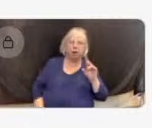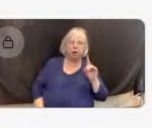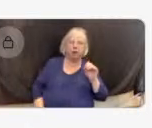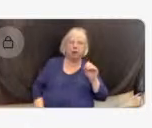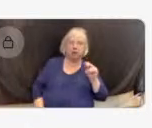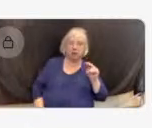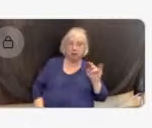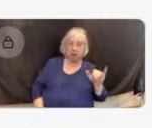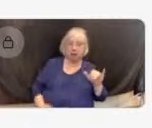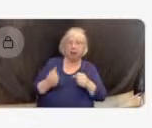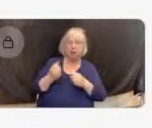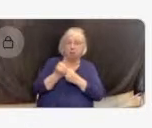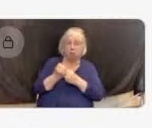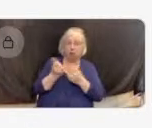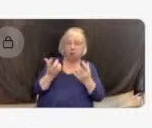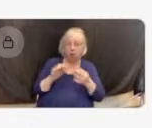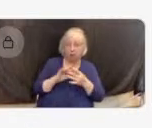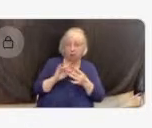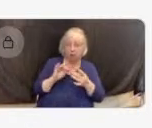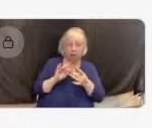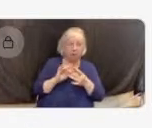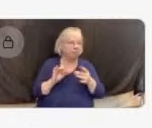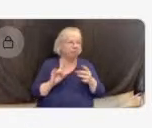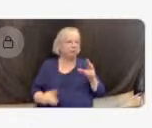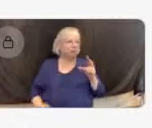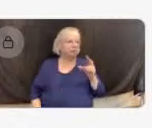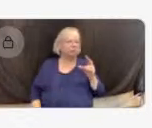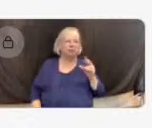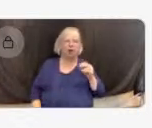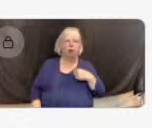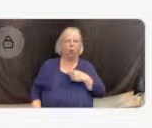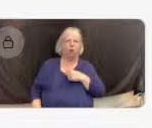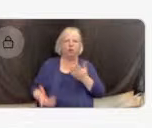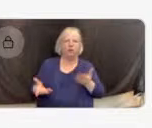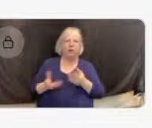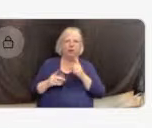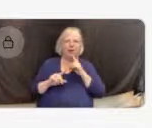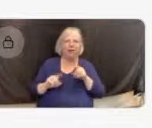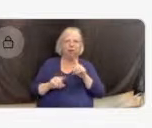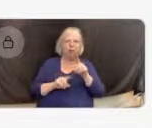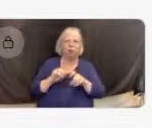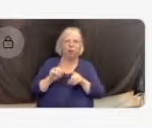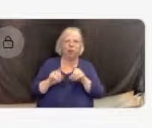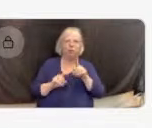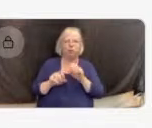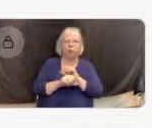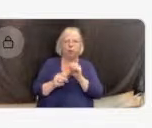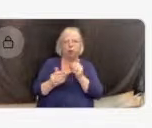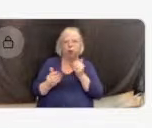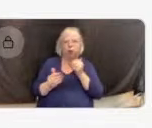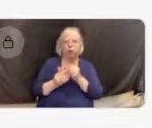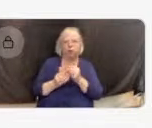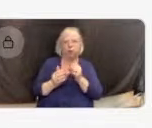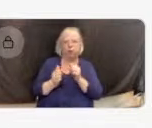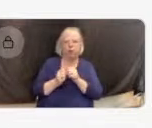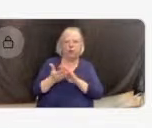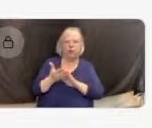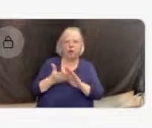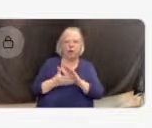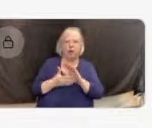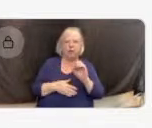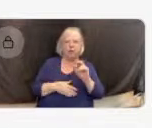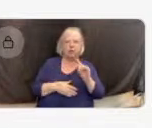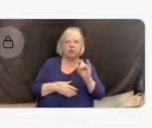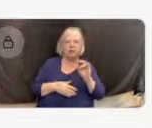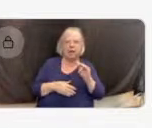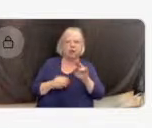Day? No, Mr. Chair, members of the commission, we're just here to answer questions. We've worked closely with the College Station community, and we think this